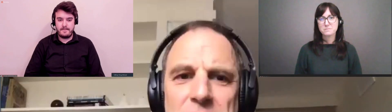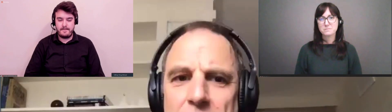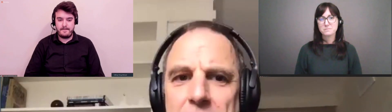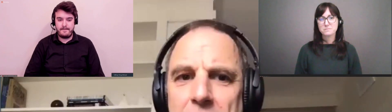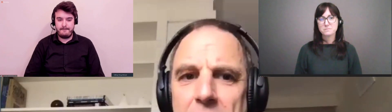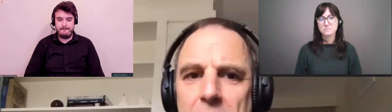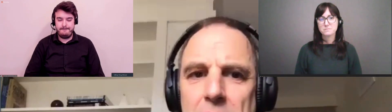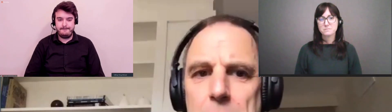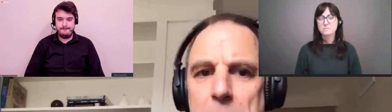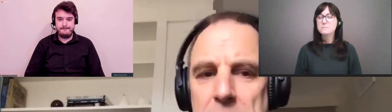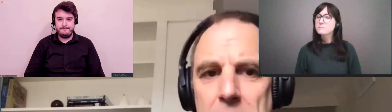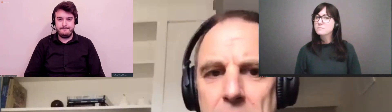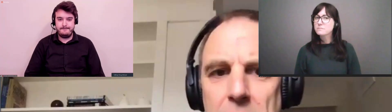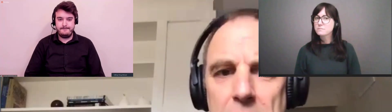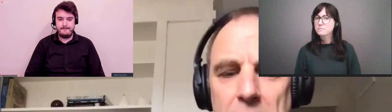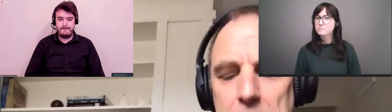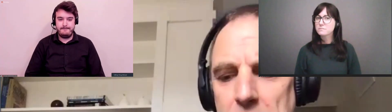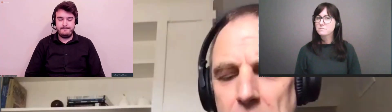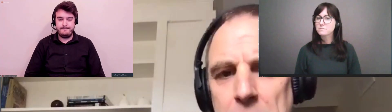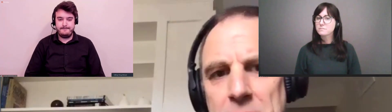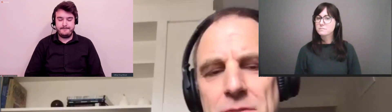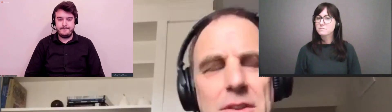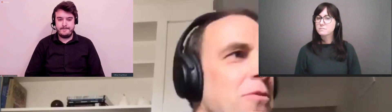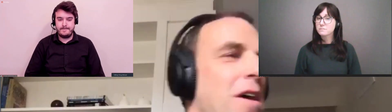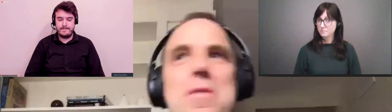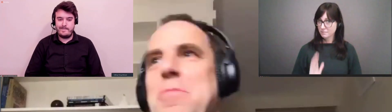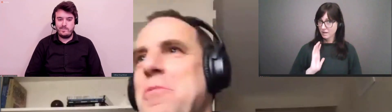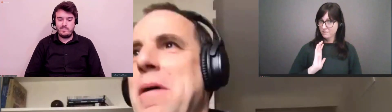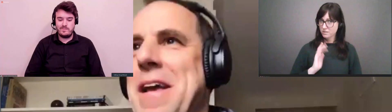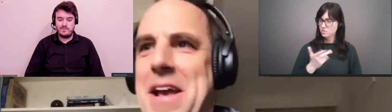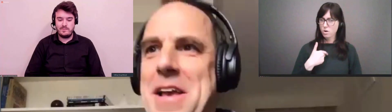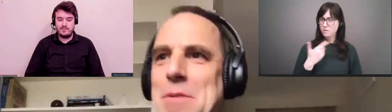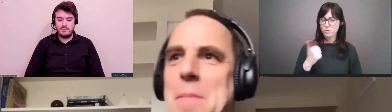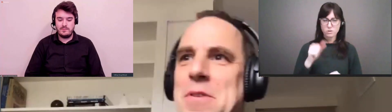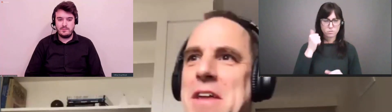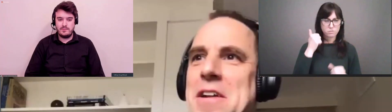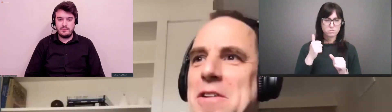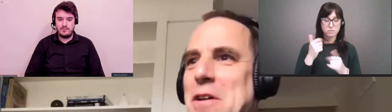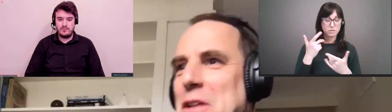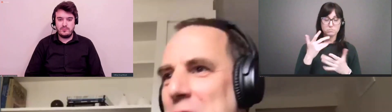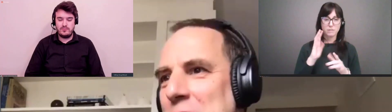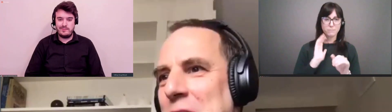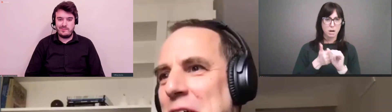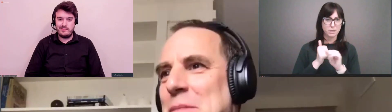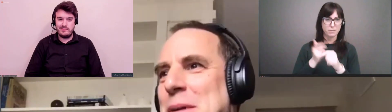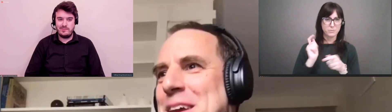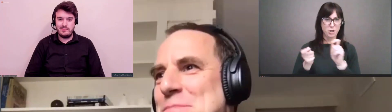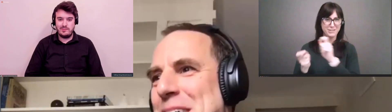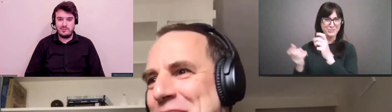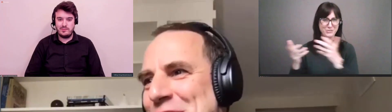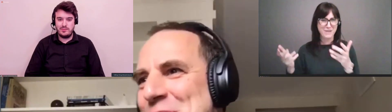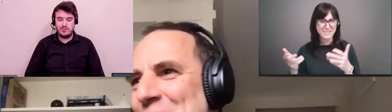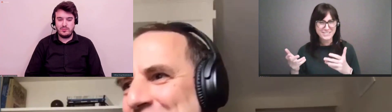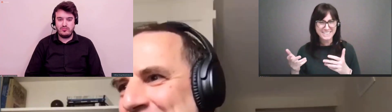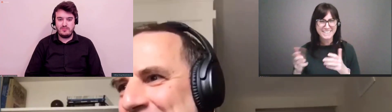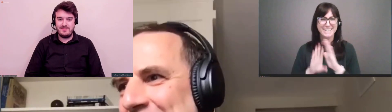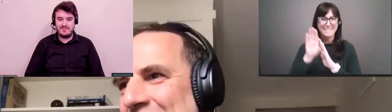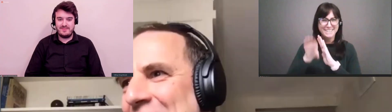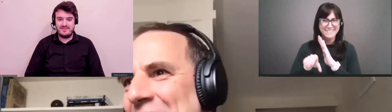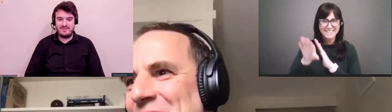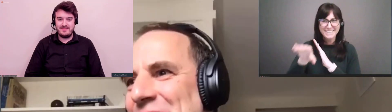Sorry, on our models, I'm trying to. I can't keep up to date on all the peaks actually, but